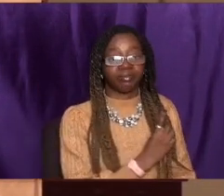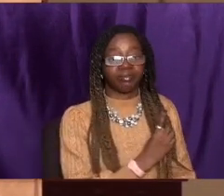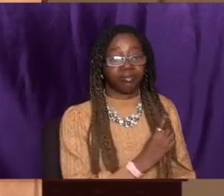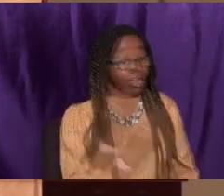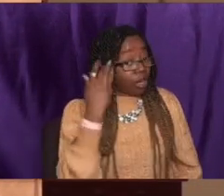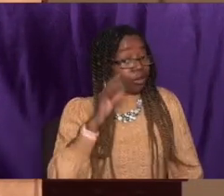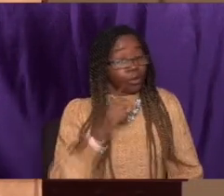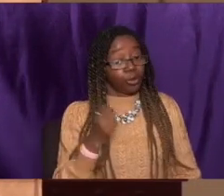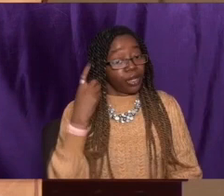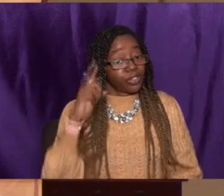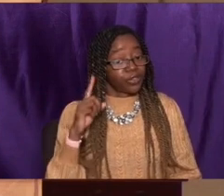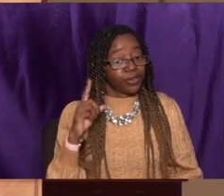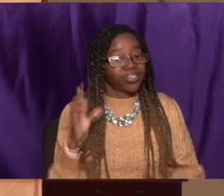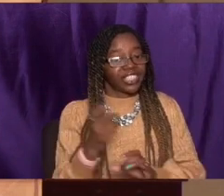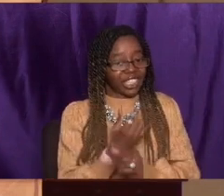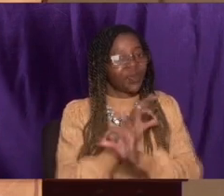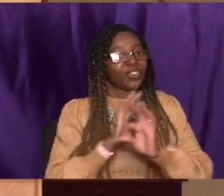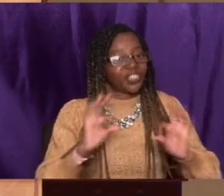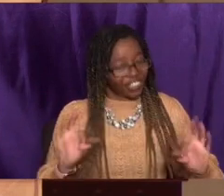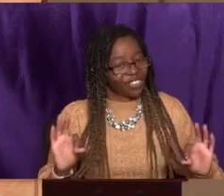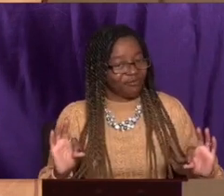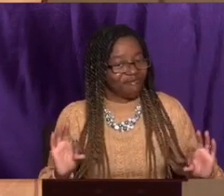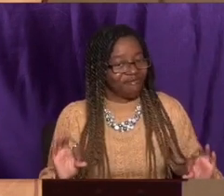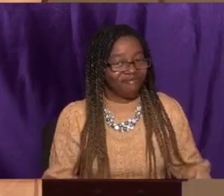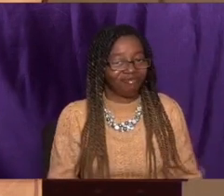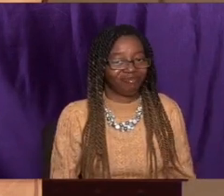I don't know who that was for, but take that one for free.